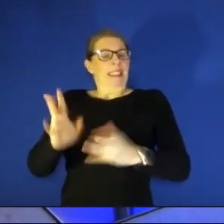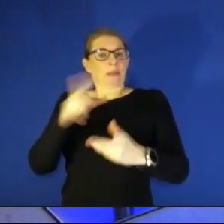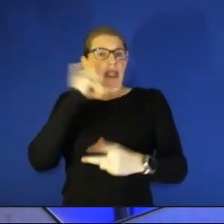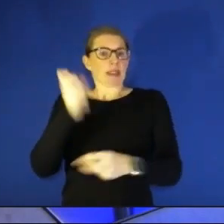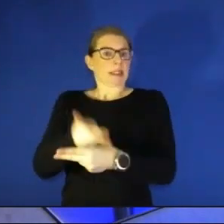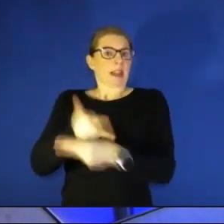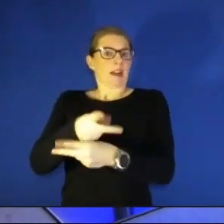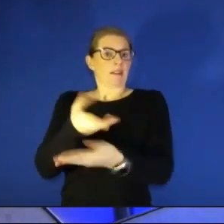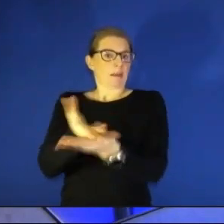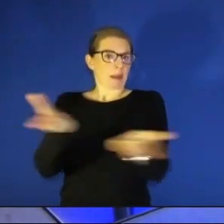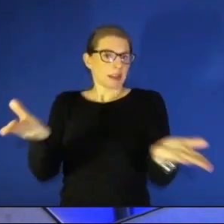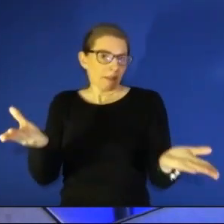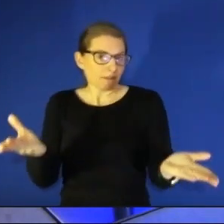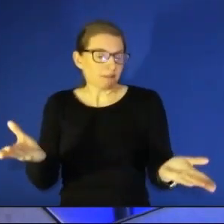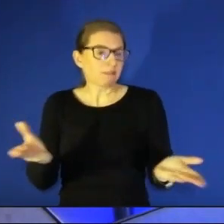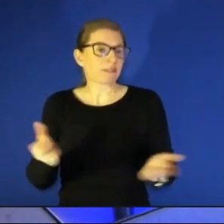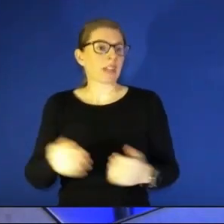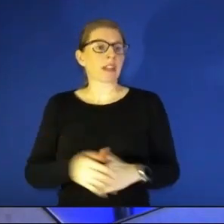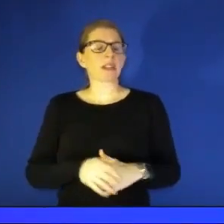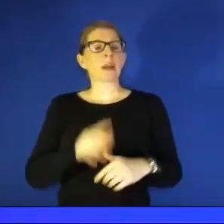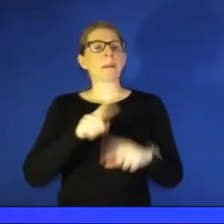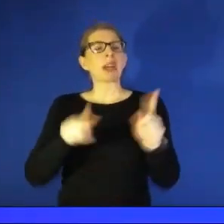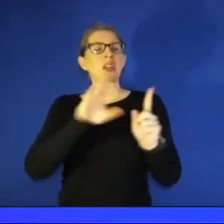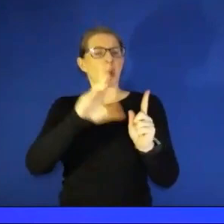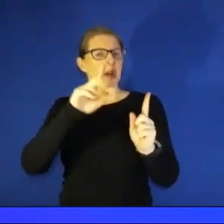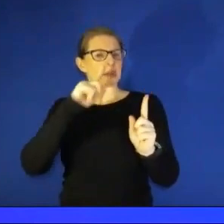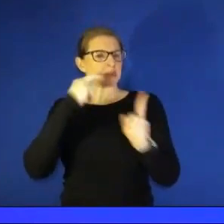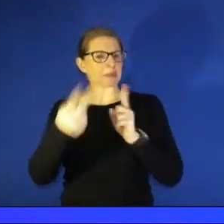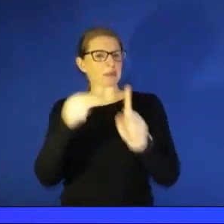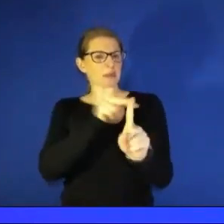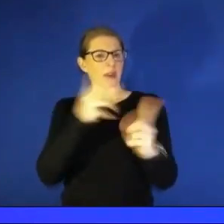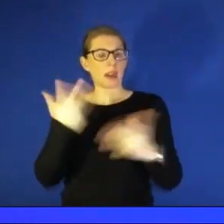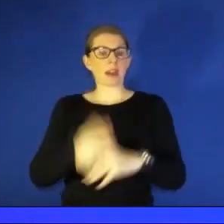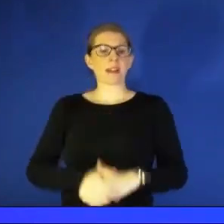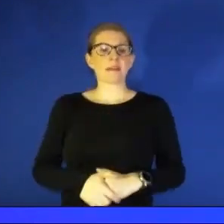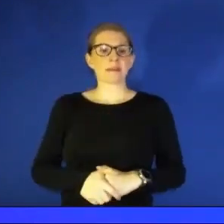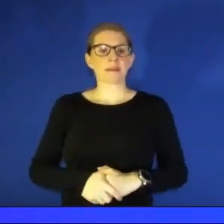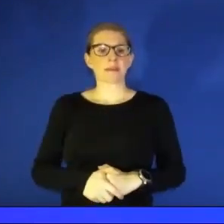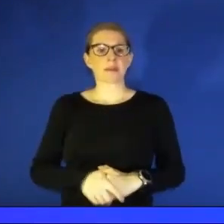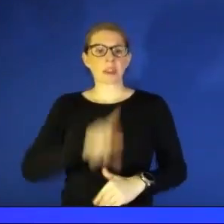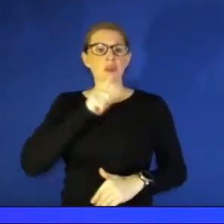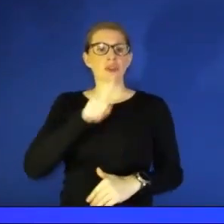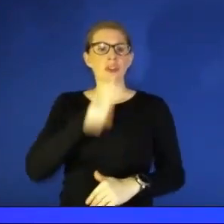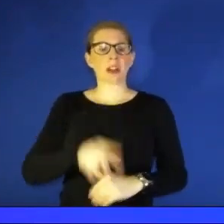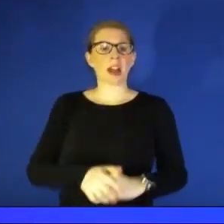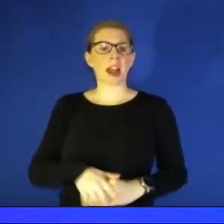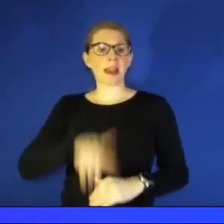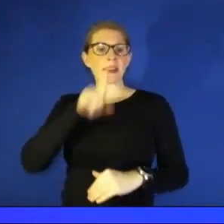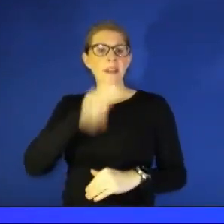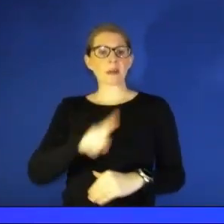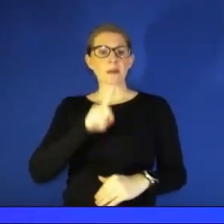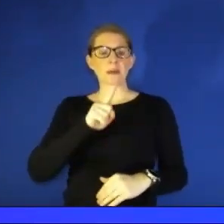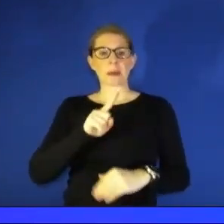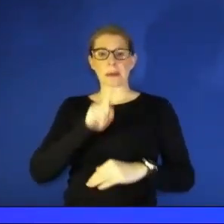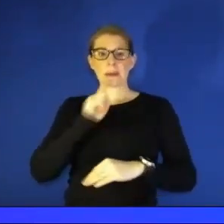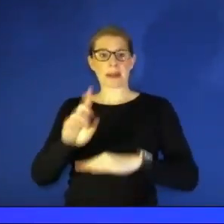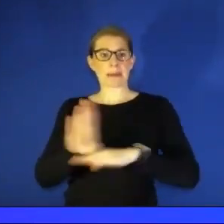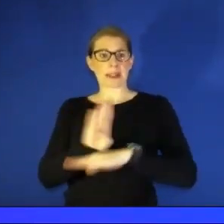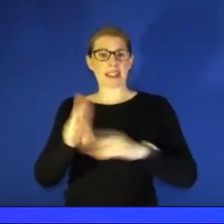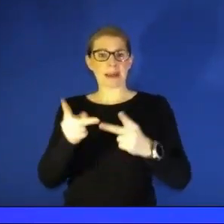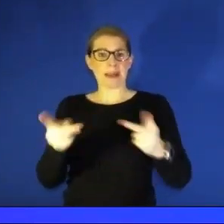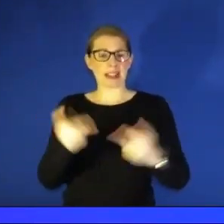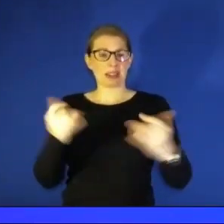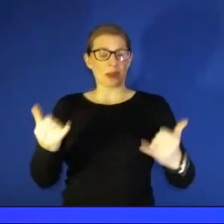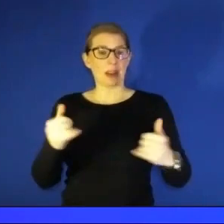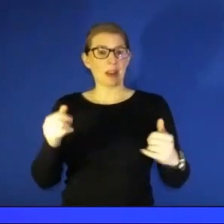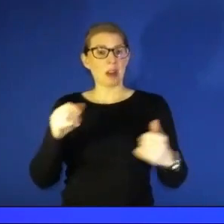themselves. What is your insight? What are you noticing? Sure. I think it's just a very busy place right now. And as Rachel mentioned,